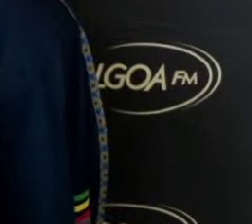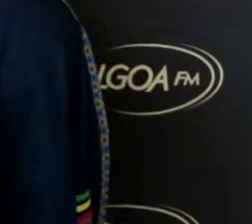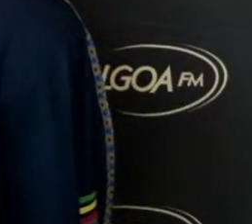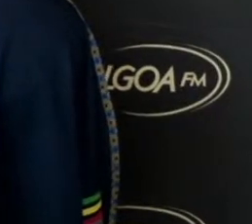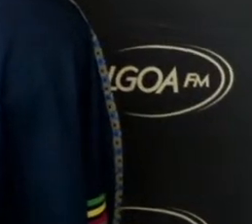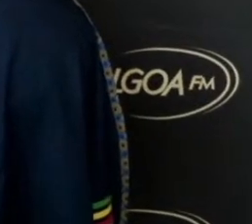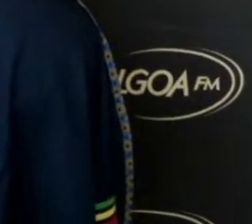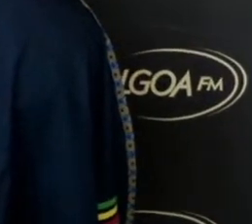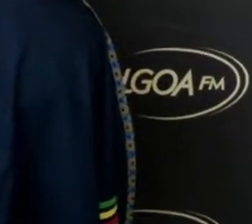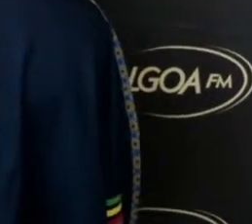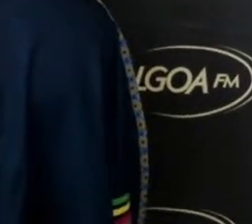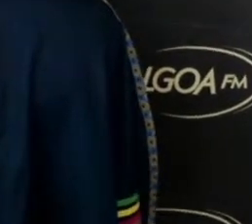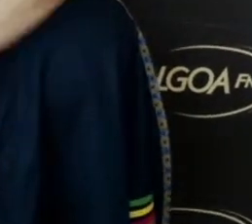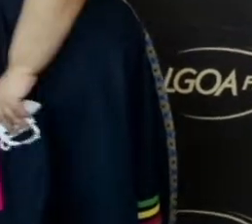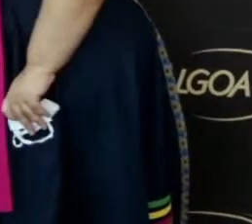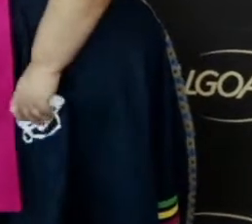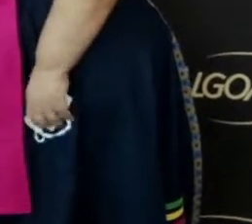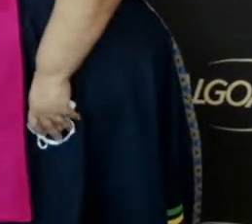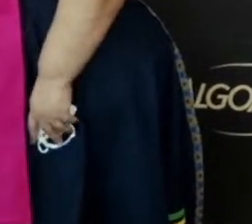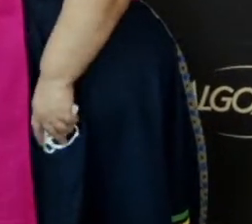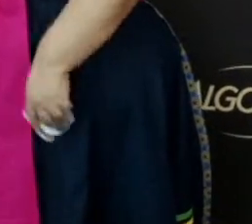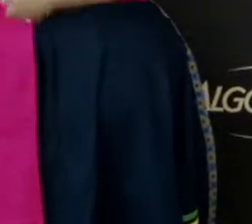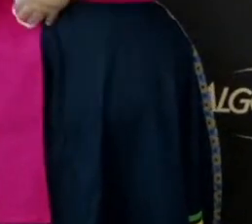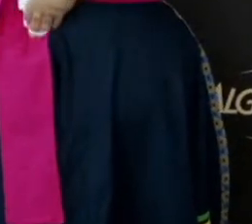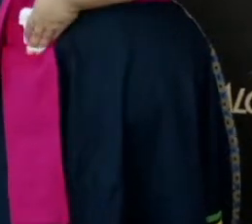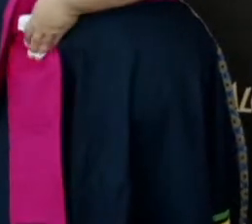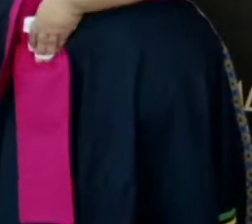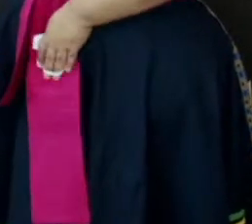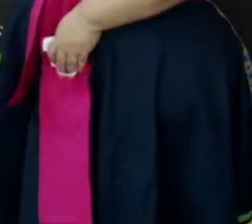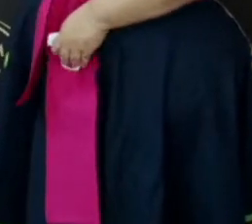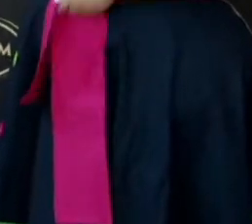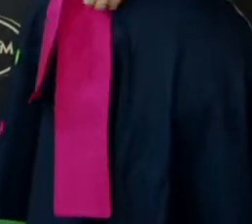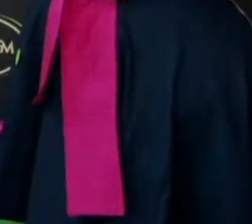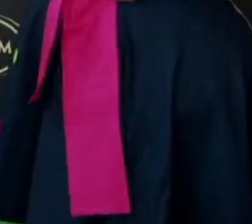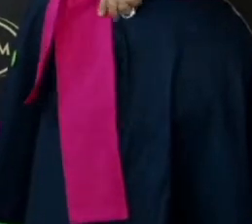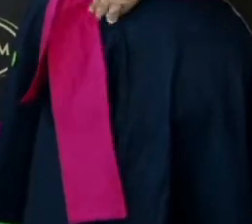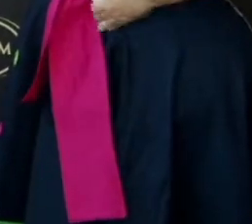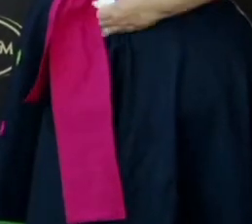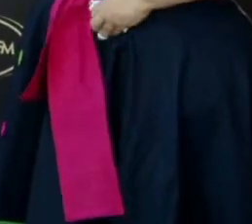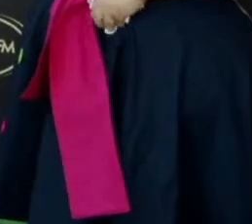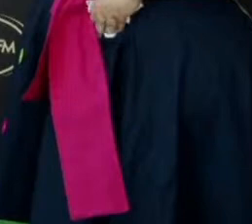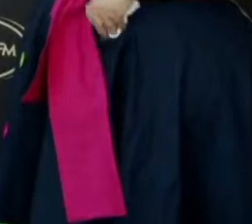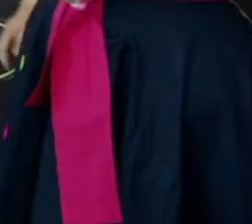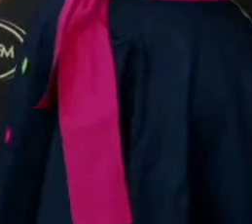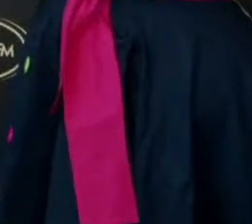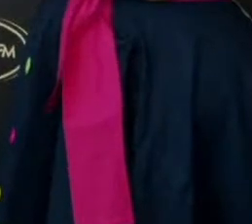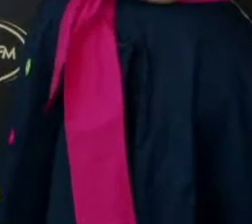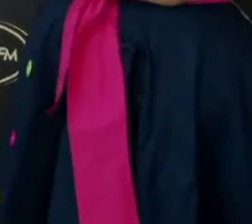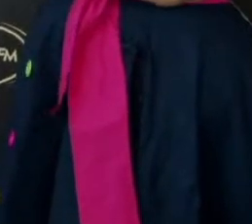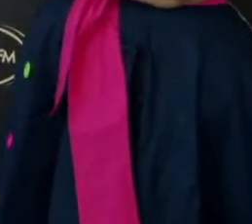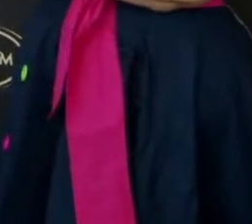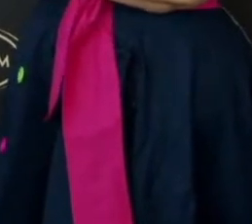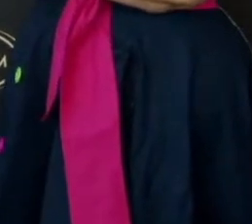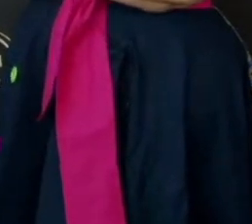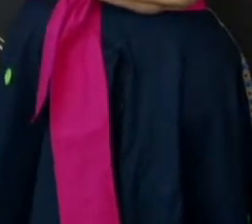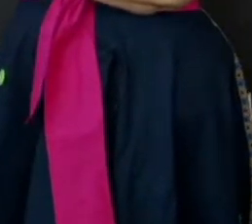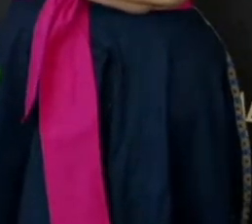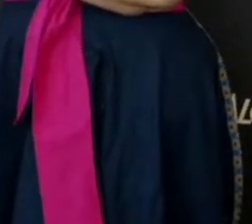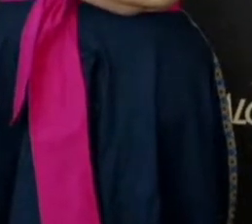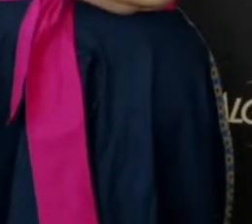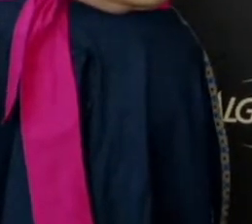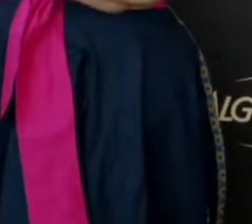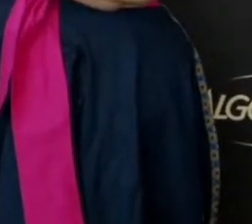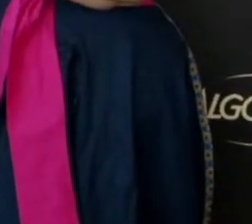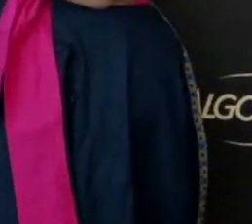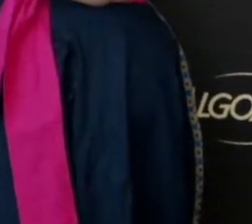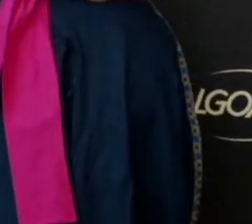And now the premier taking a photo with the speaker of the house of the Eastern Cape